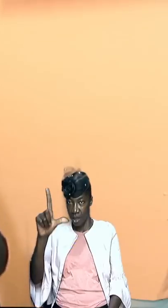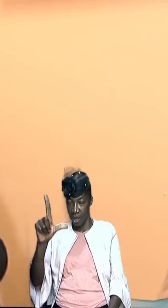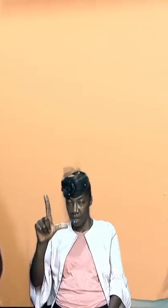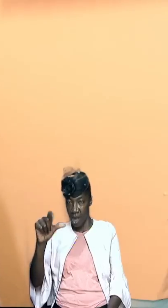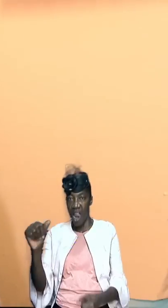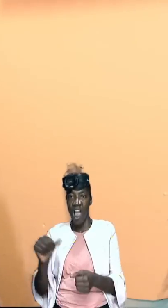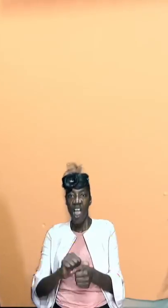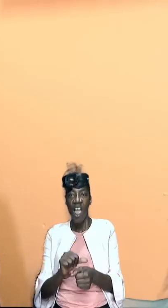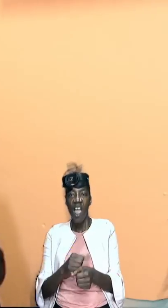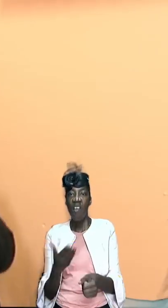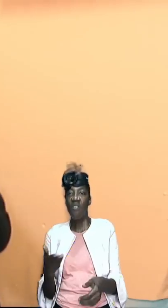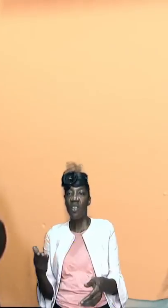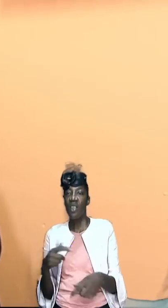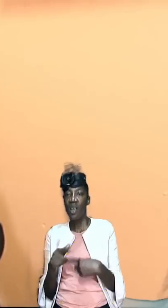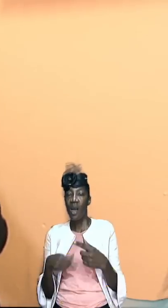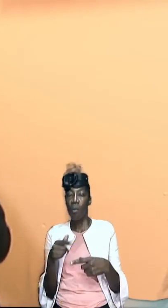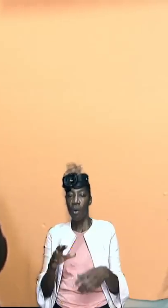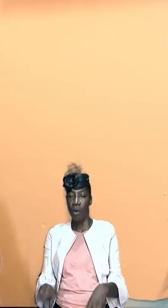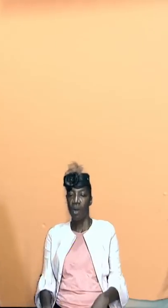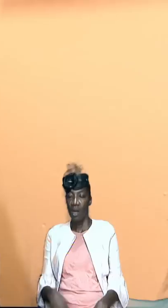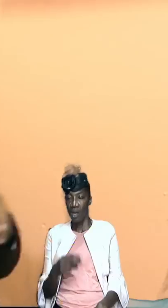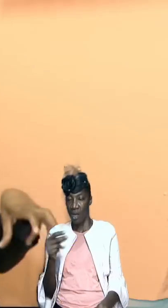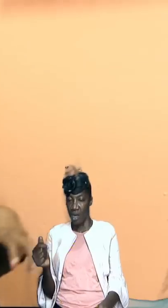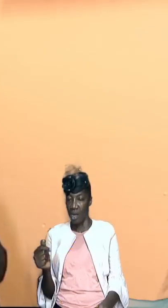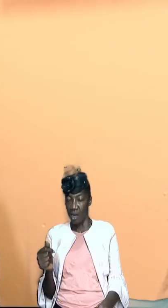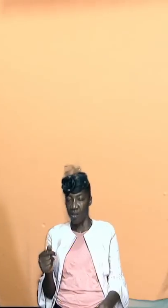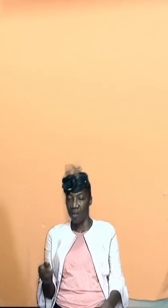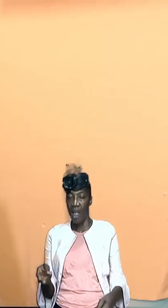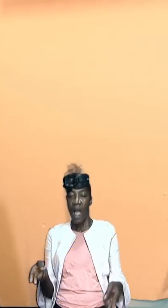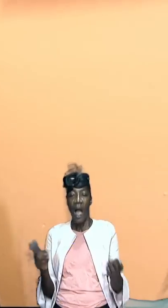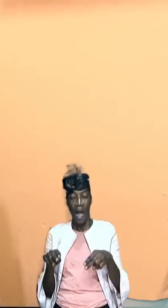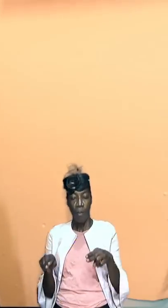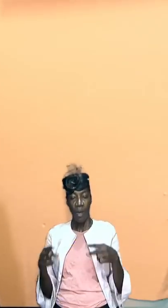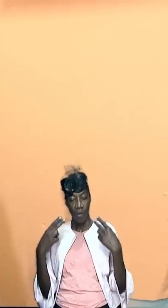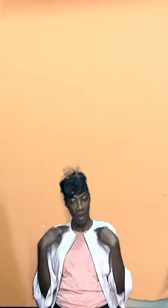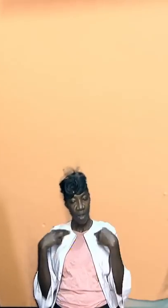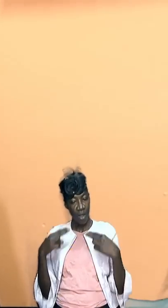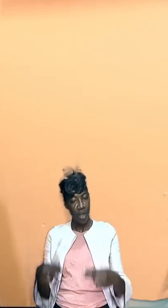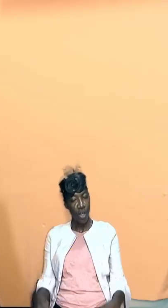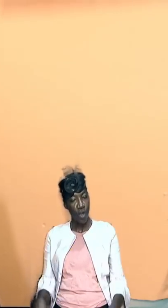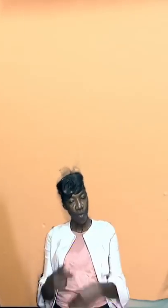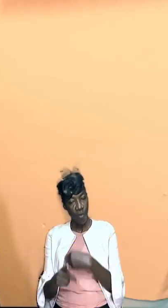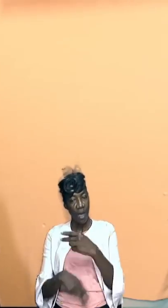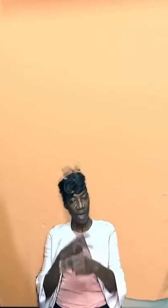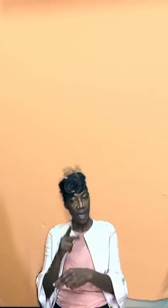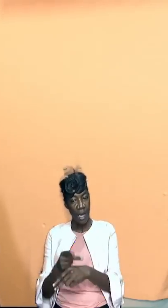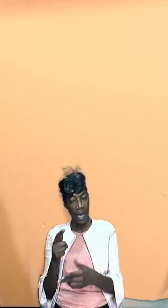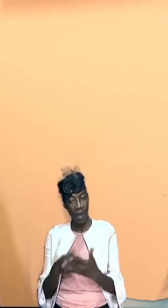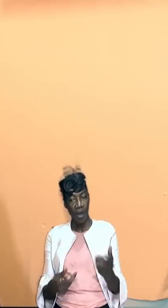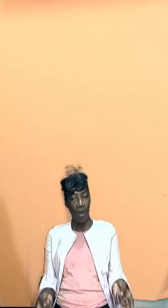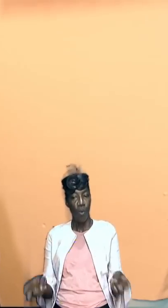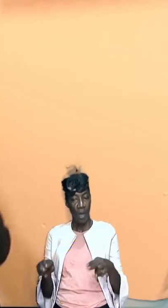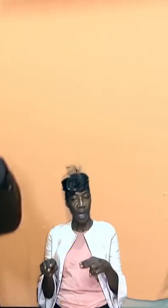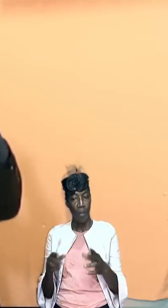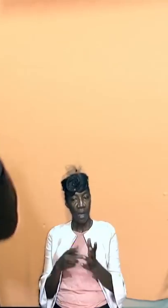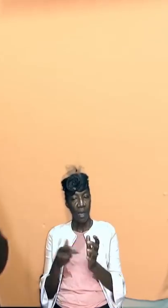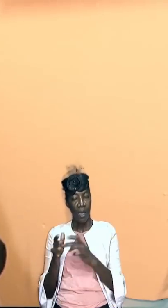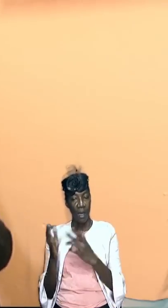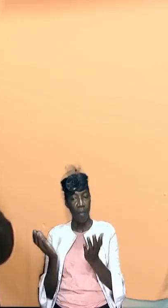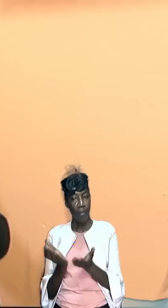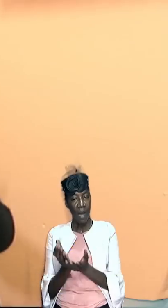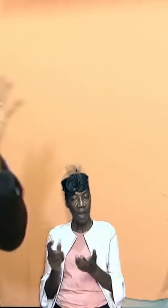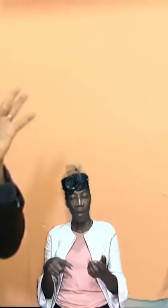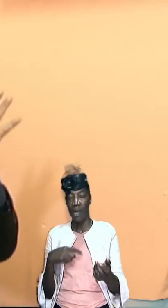dogs that we were talking about, happened with humankind, you know what's going to happen? The Bible said, and that's why we